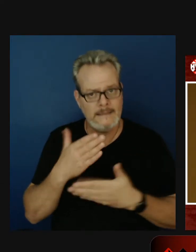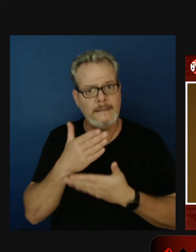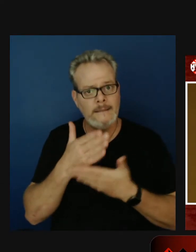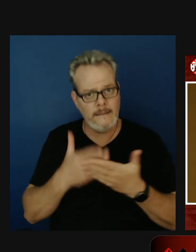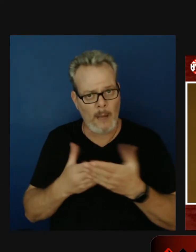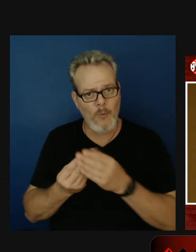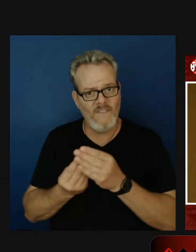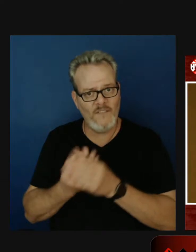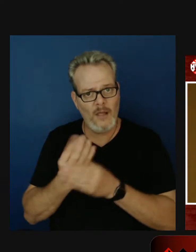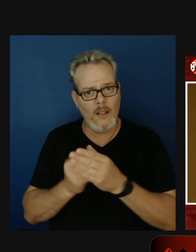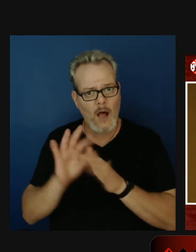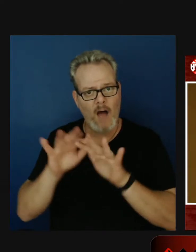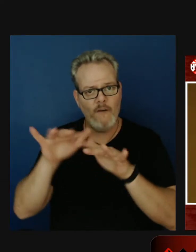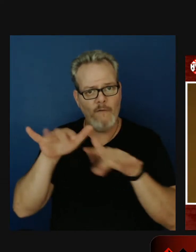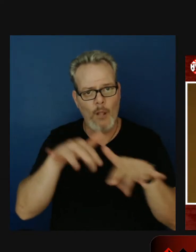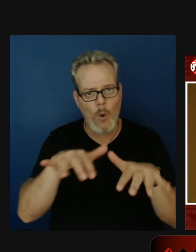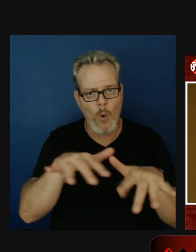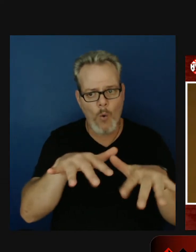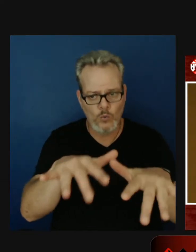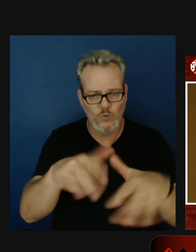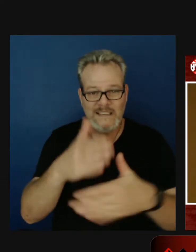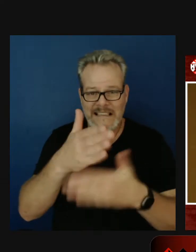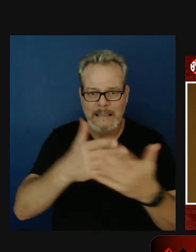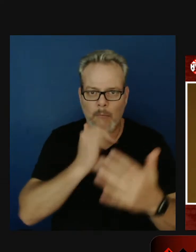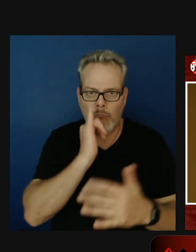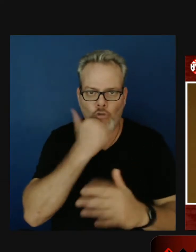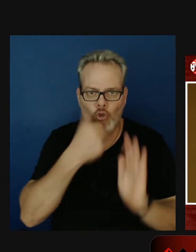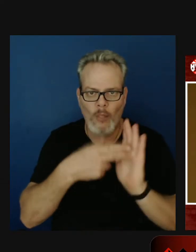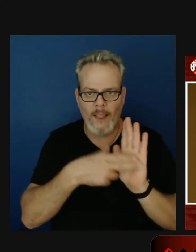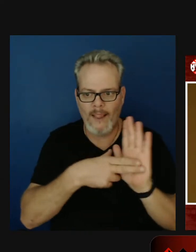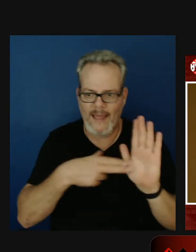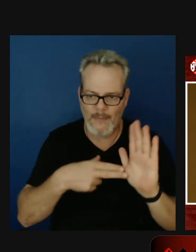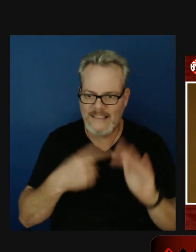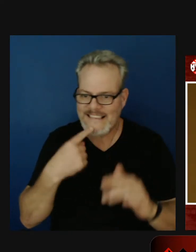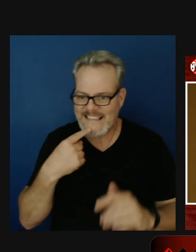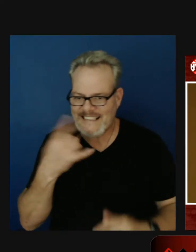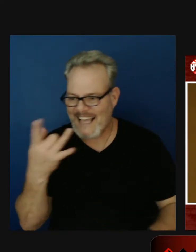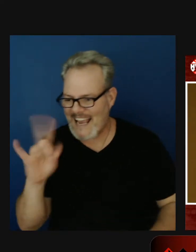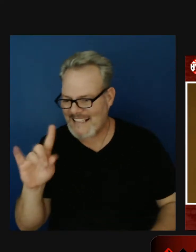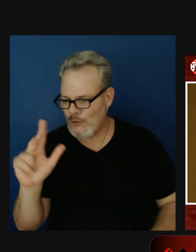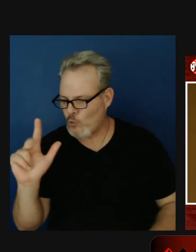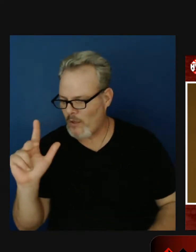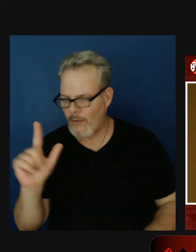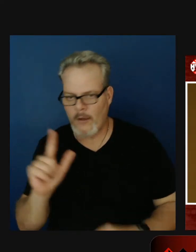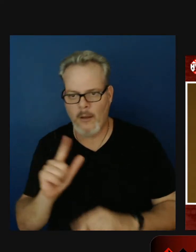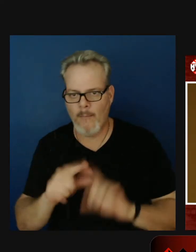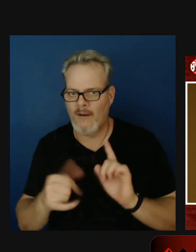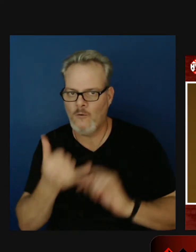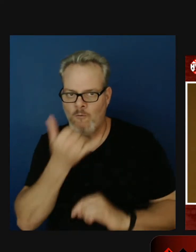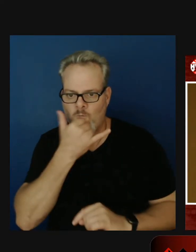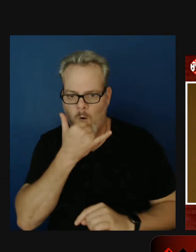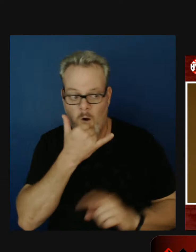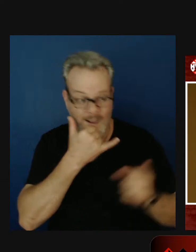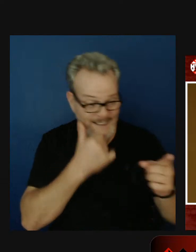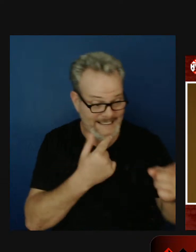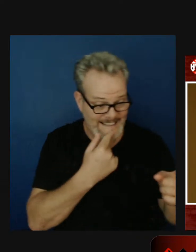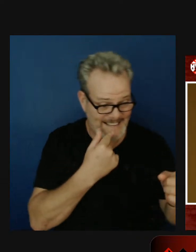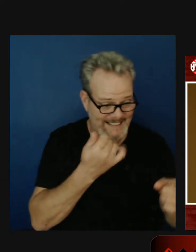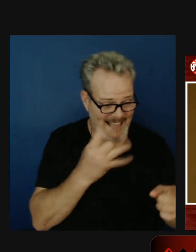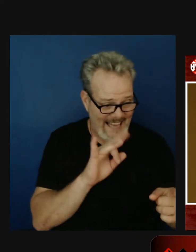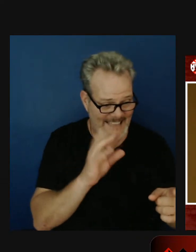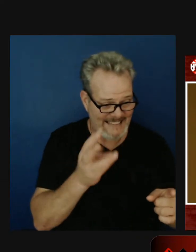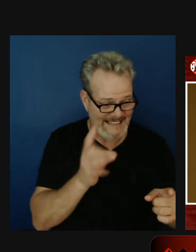some mislabeled. I can see here it says 1823 when this is Kamakia Hills. This one says 1868 when it's